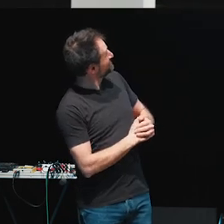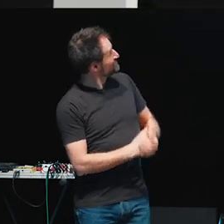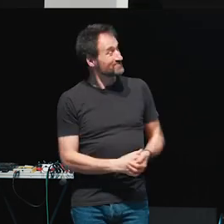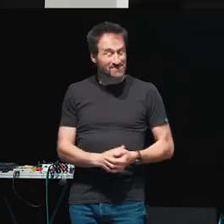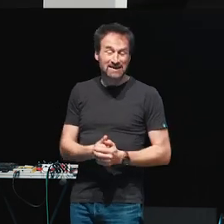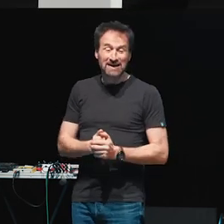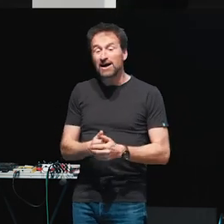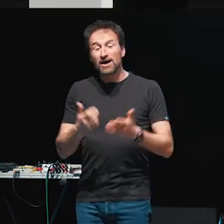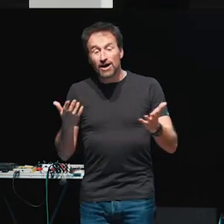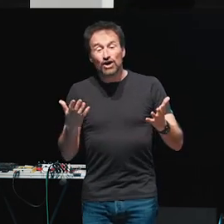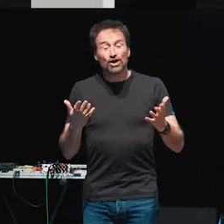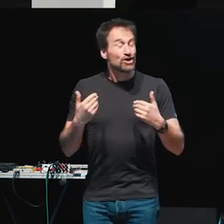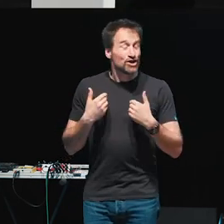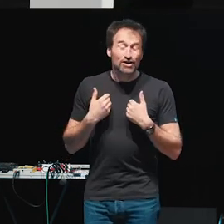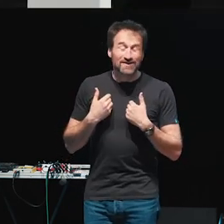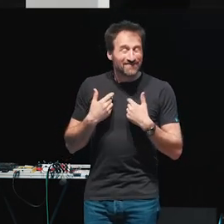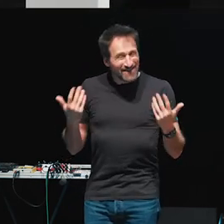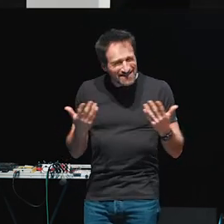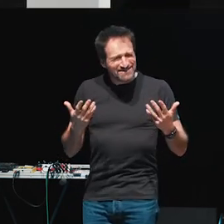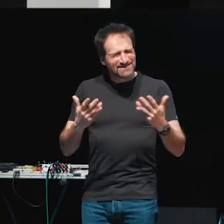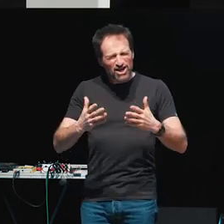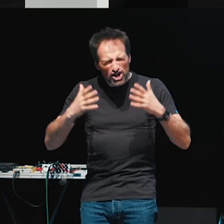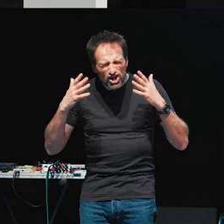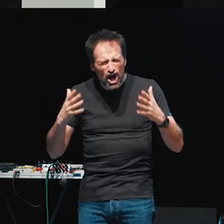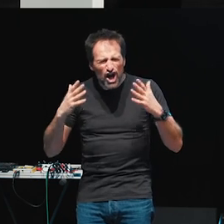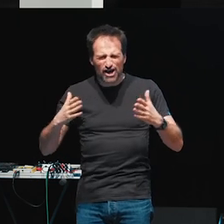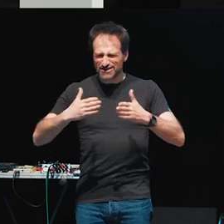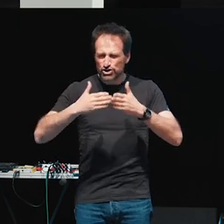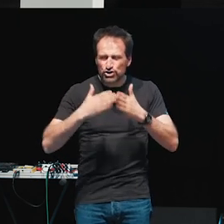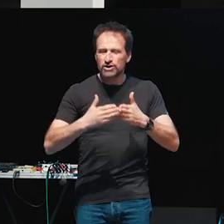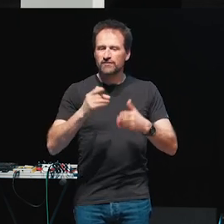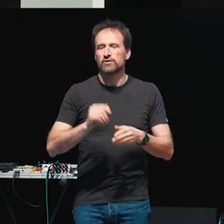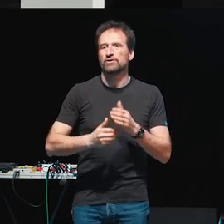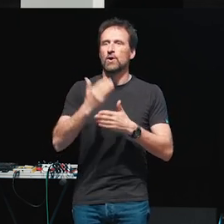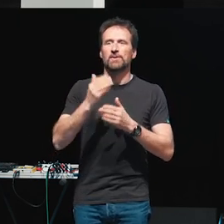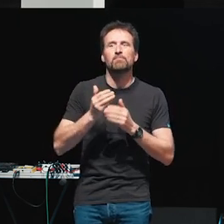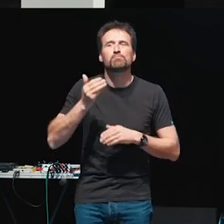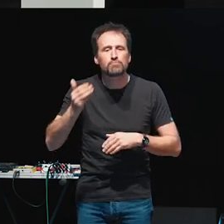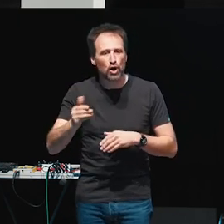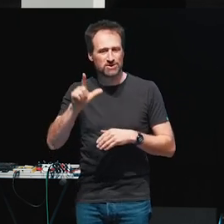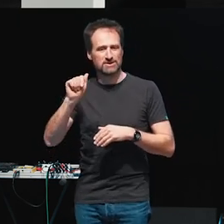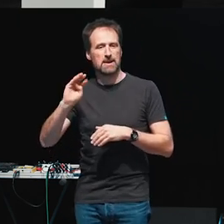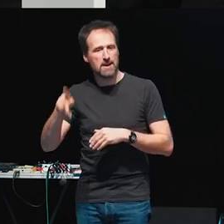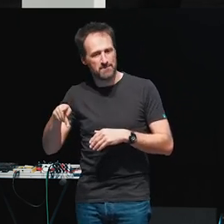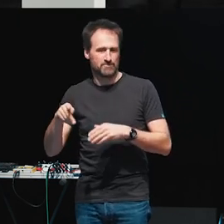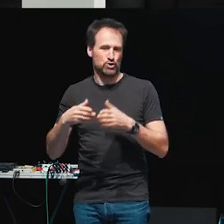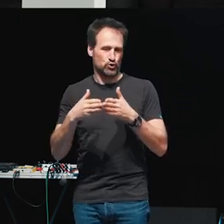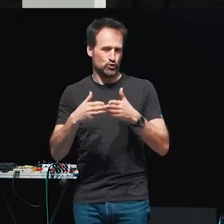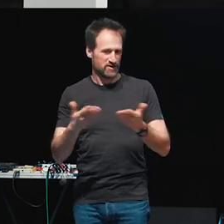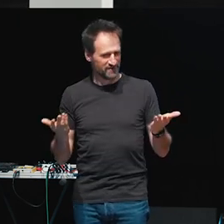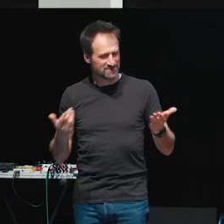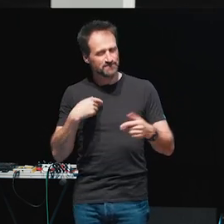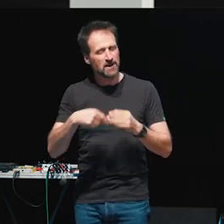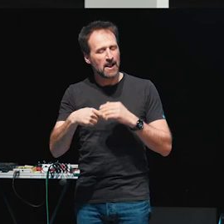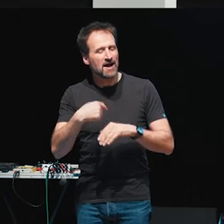So what's the biggest piece of the new Postland pie? We'll find that out in a bit when I'm going to dig deeper into